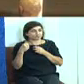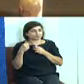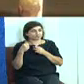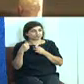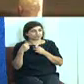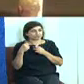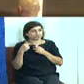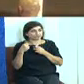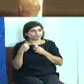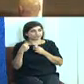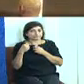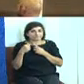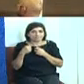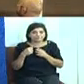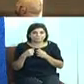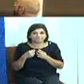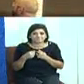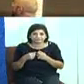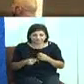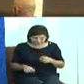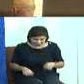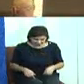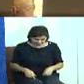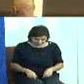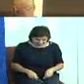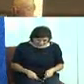Oh, those beautiful flowers.